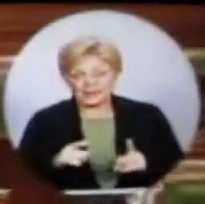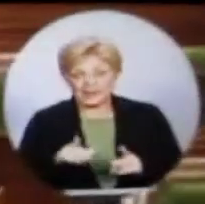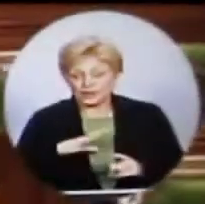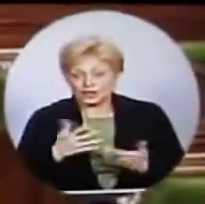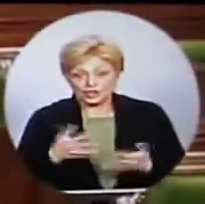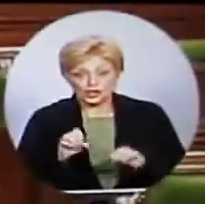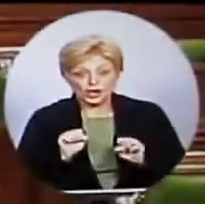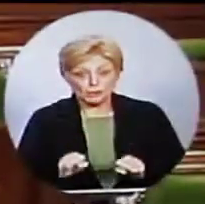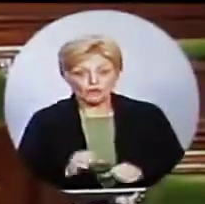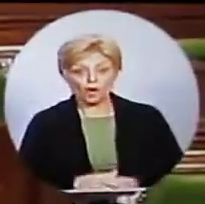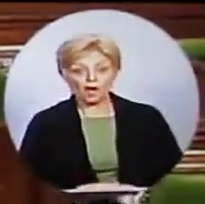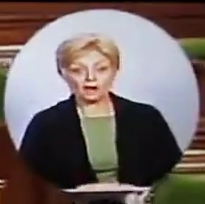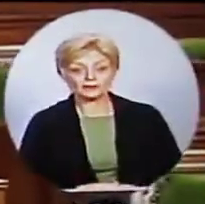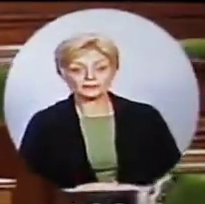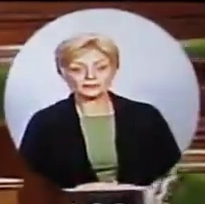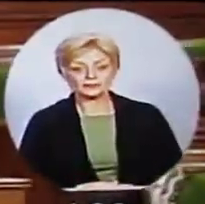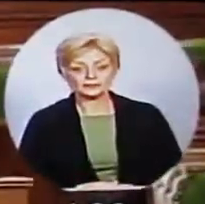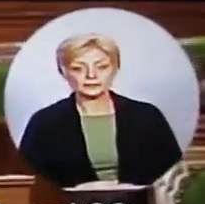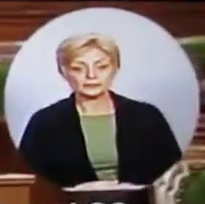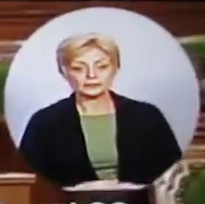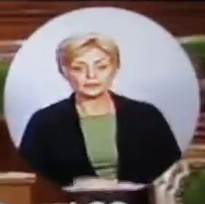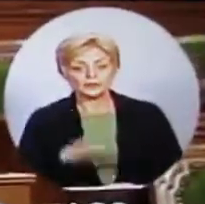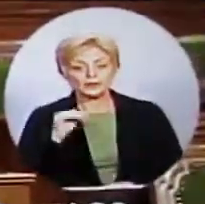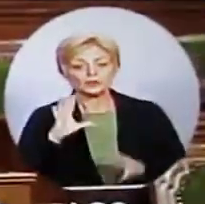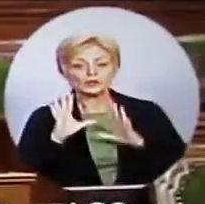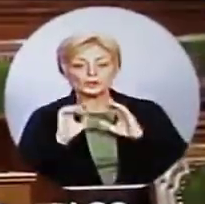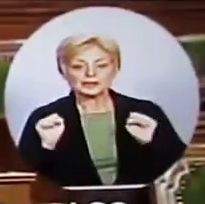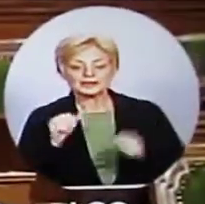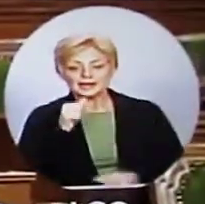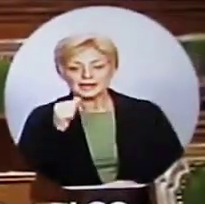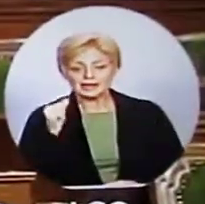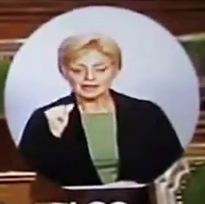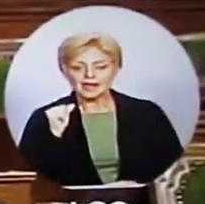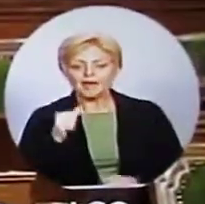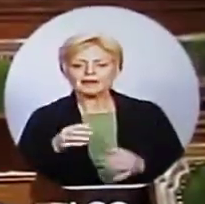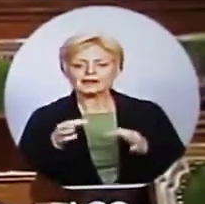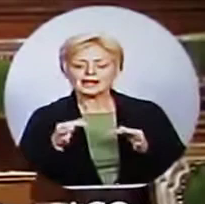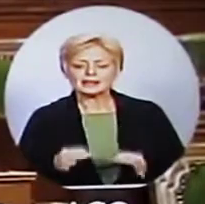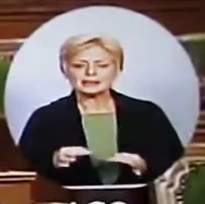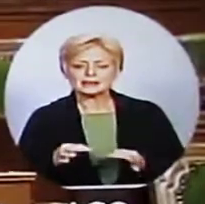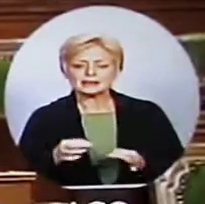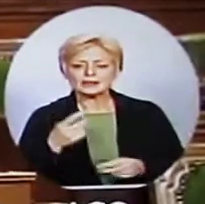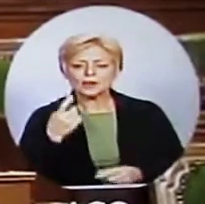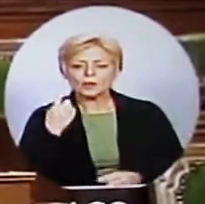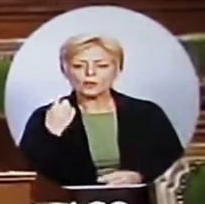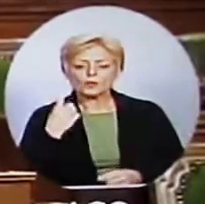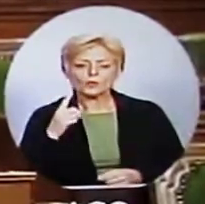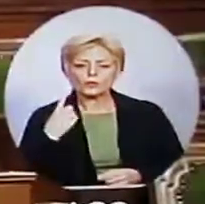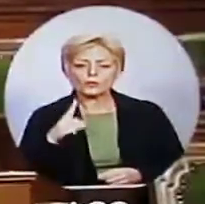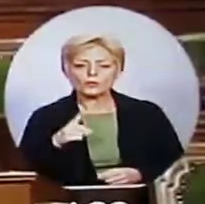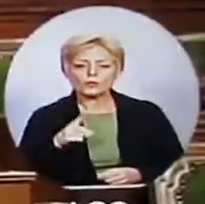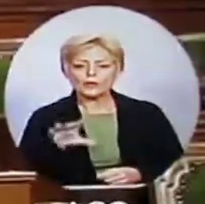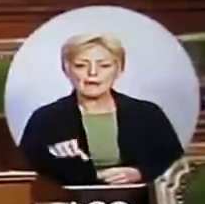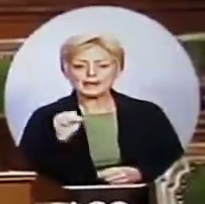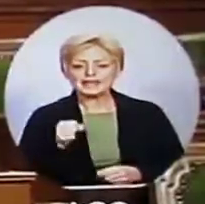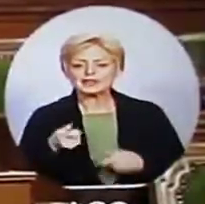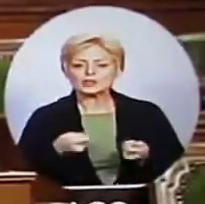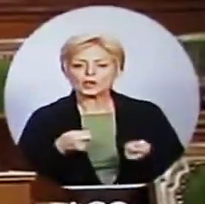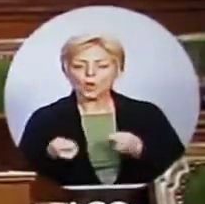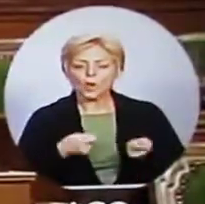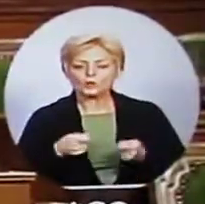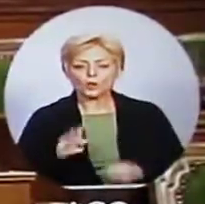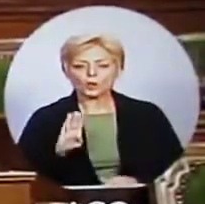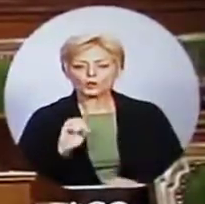Member for Gatineau. Thank you today in delivering its landmark decision on the proposed Bell takeover of Astral Media. The